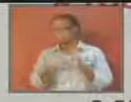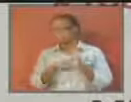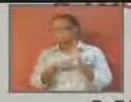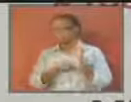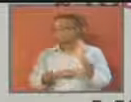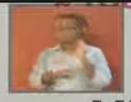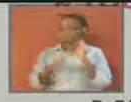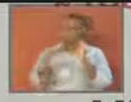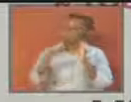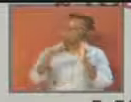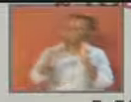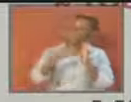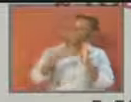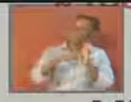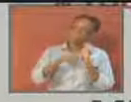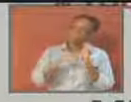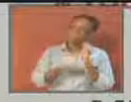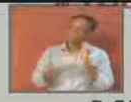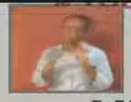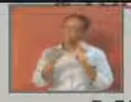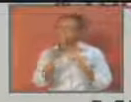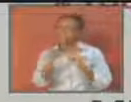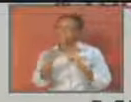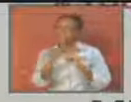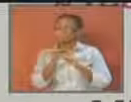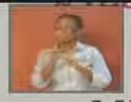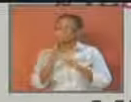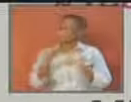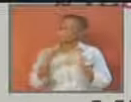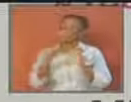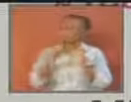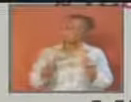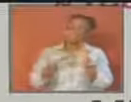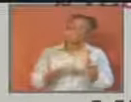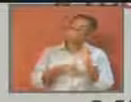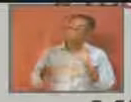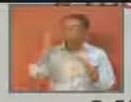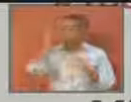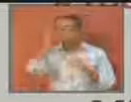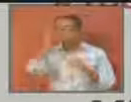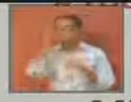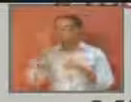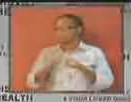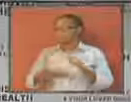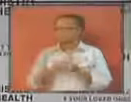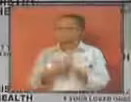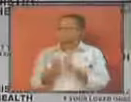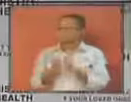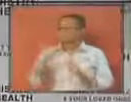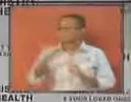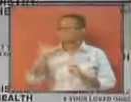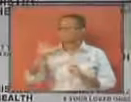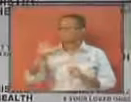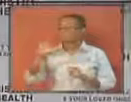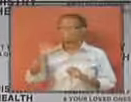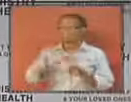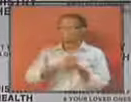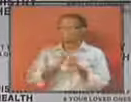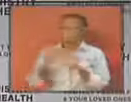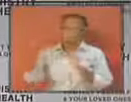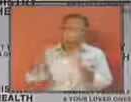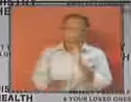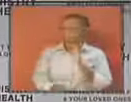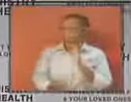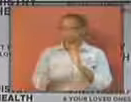is not going to be 700 to 0 over a period of a week. It will take some time. Thank you very much. And we go now to TV6.